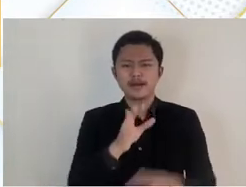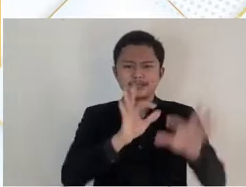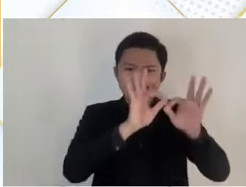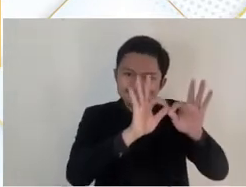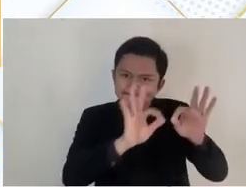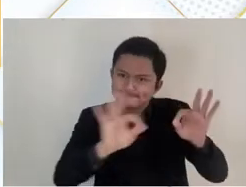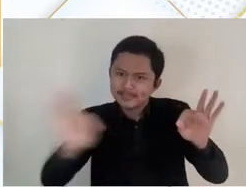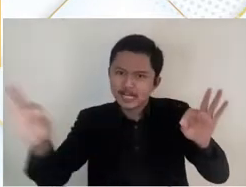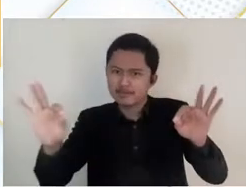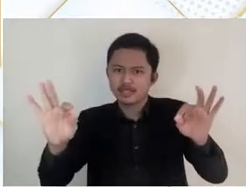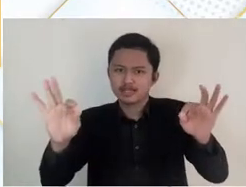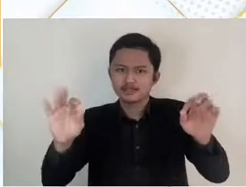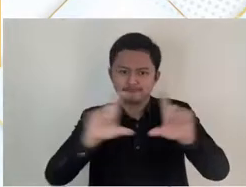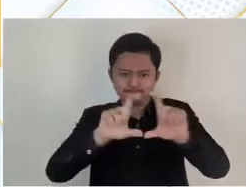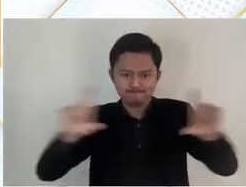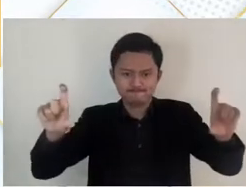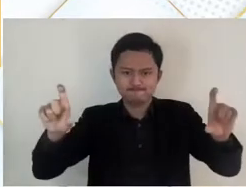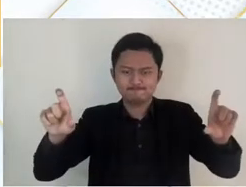that we need to